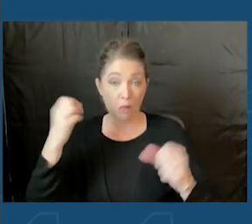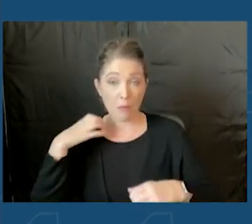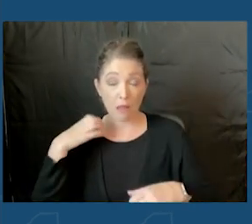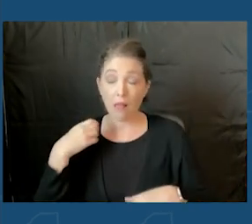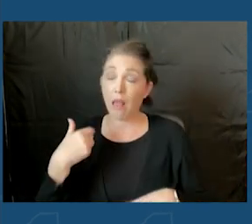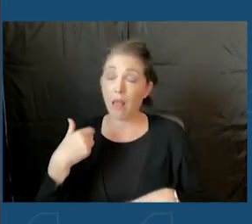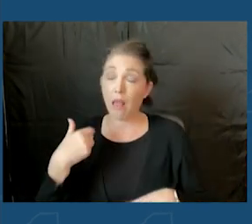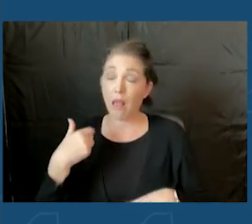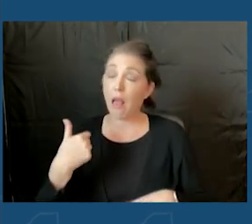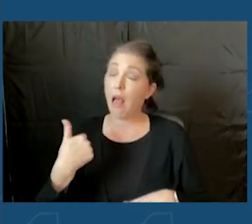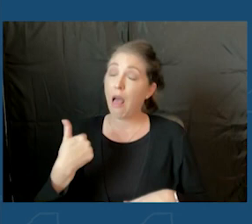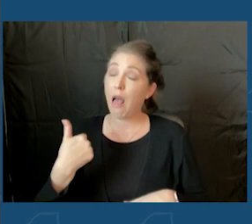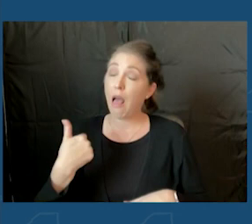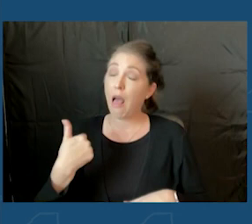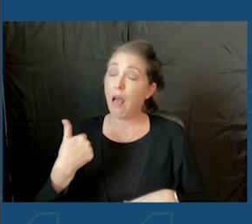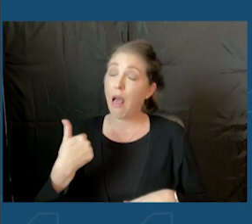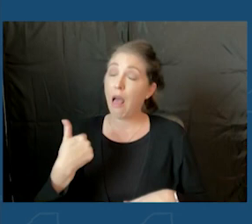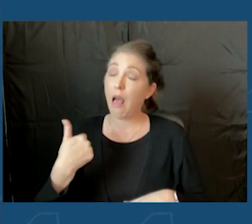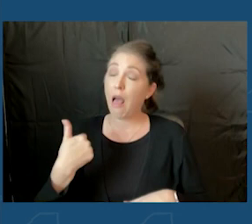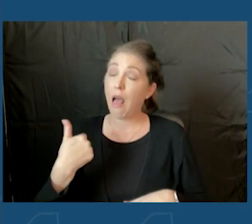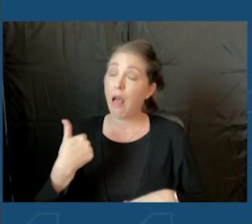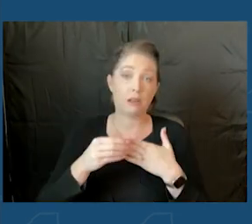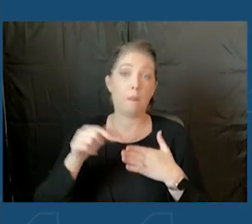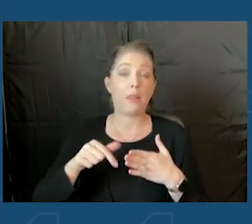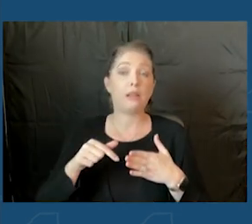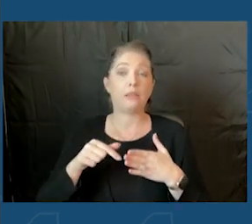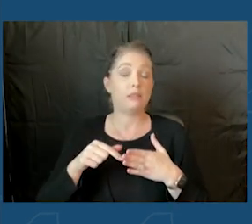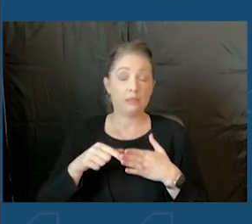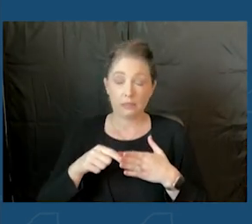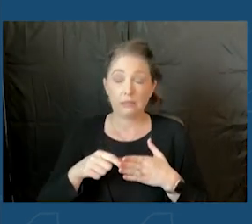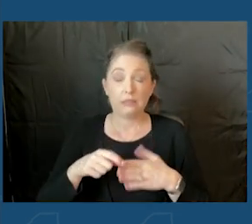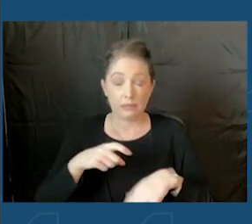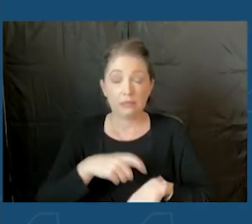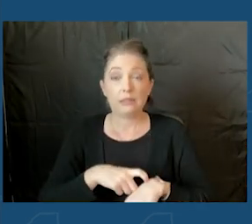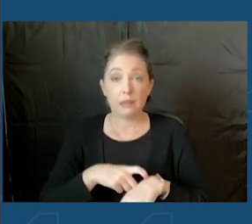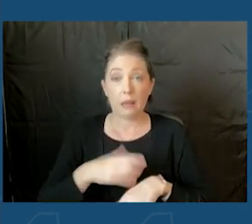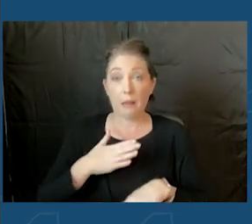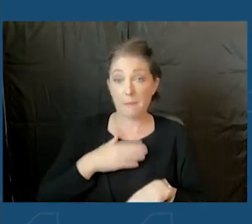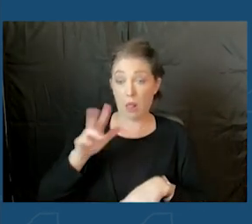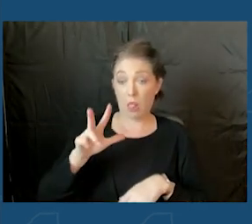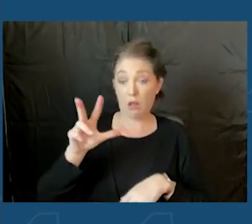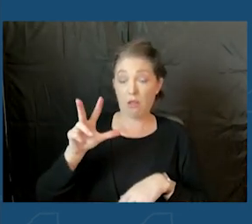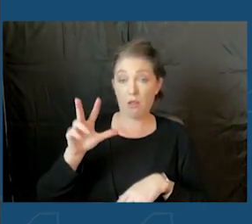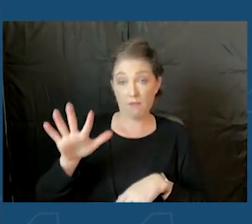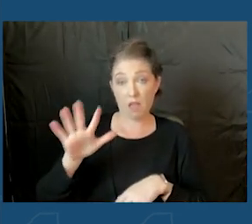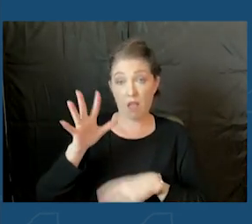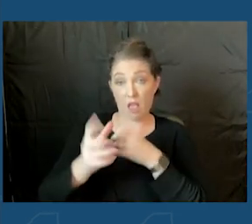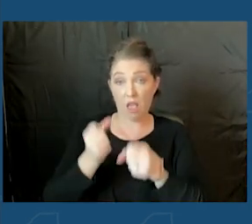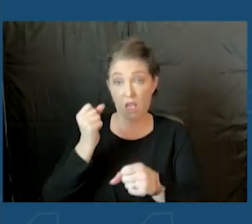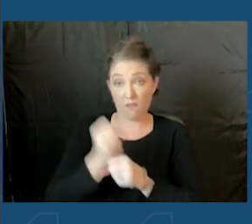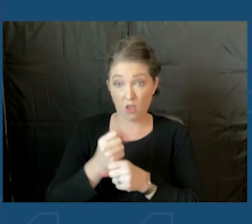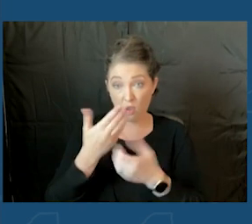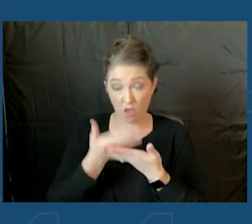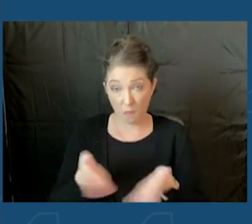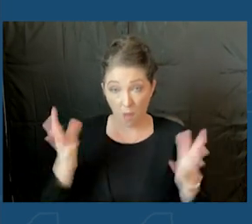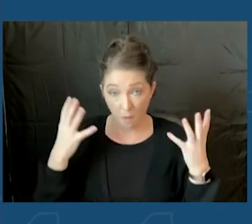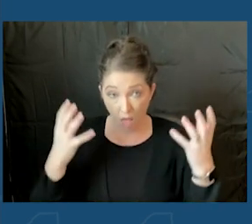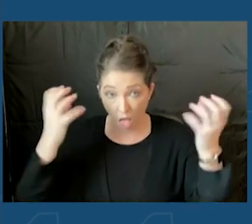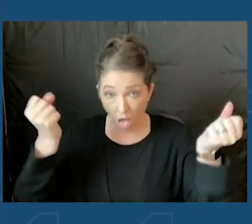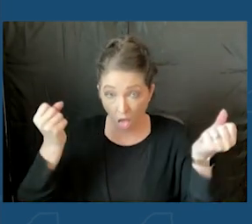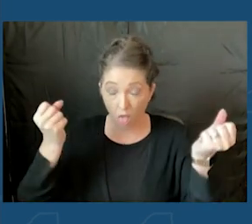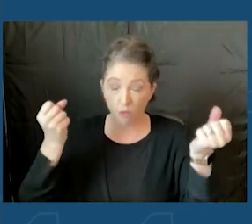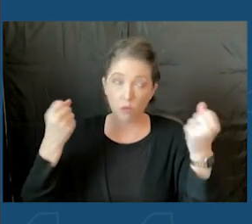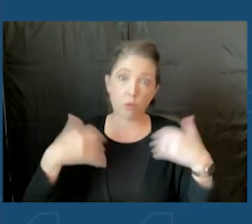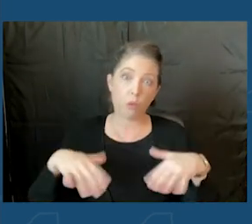uncertain times. My 35 years in public health have taught me how centrally important it is to